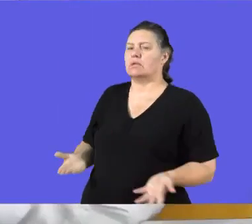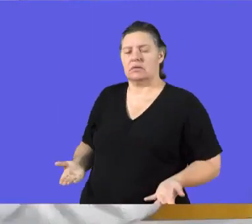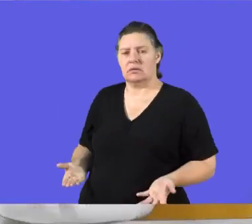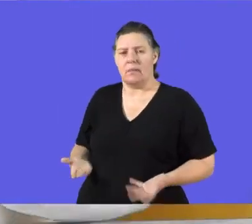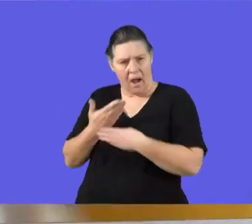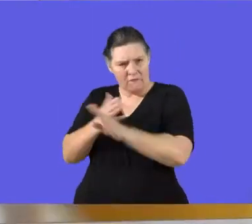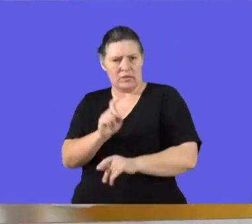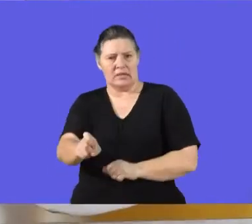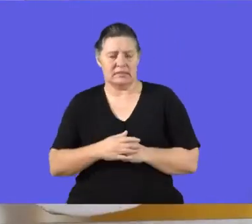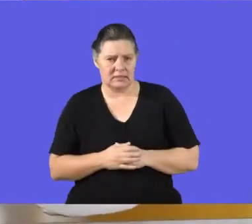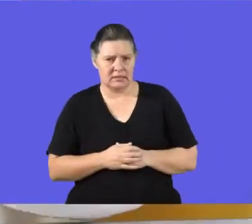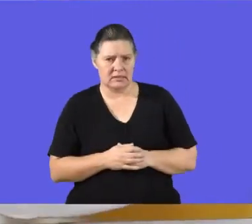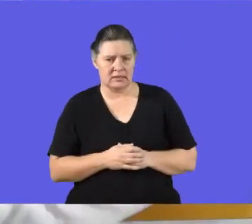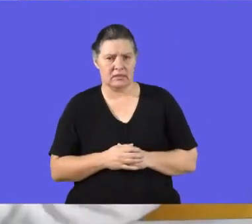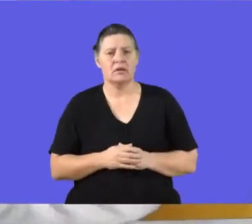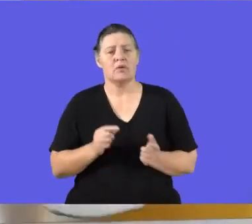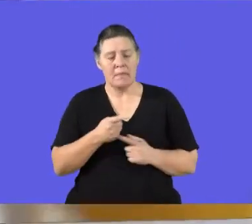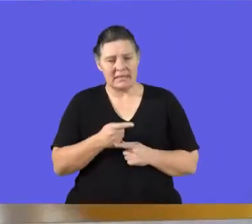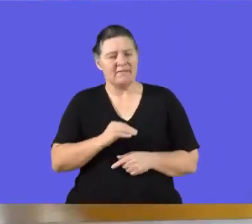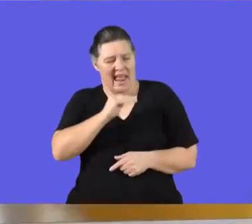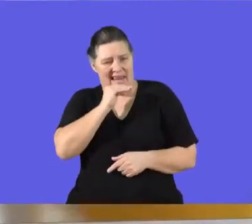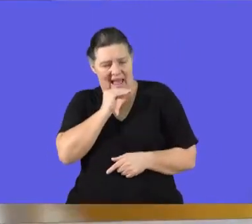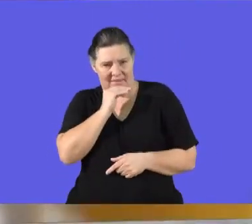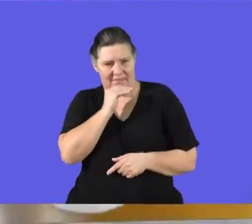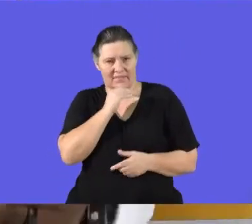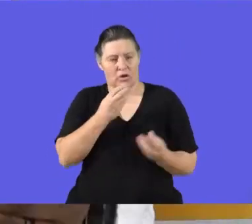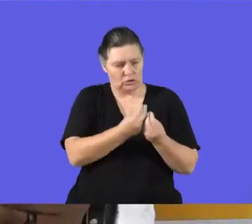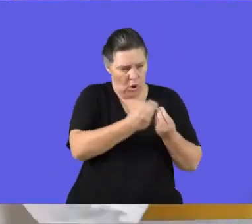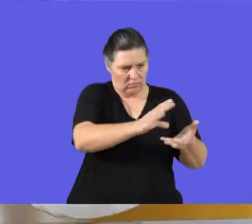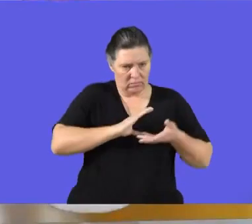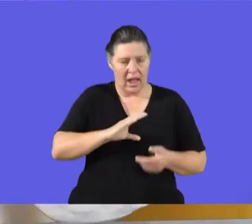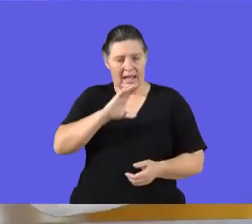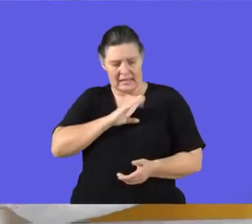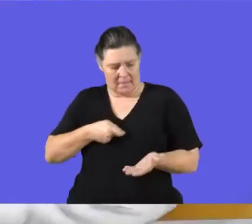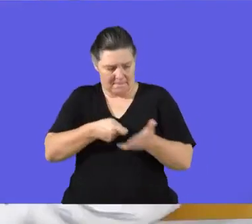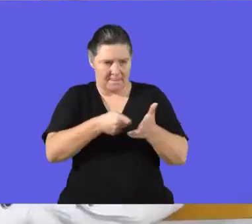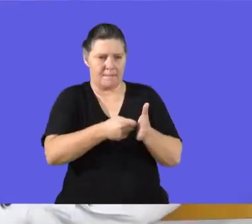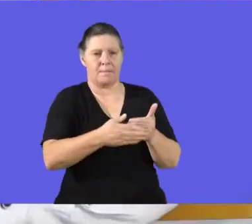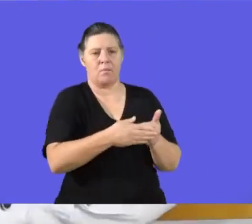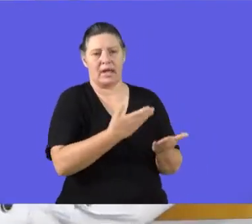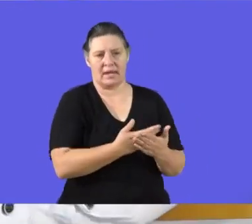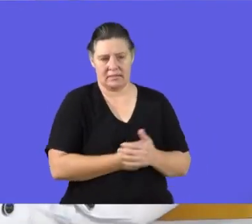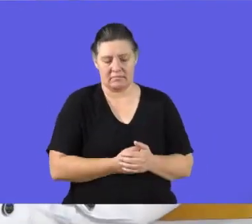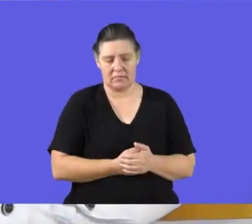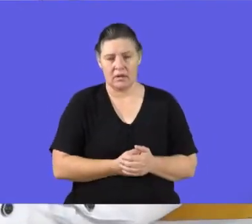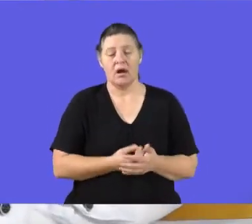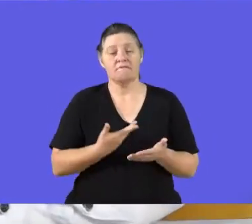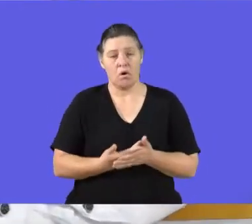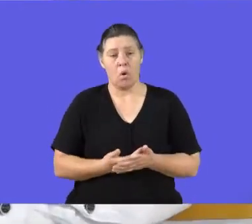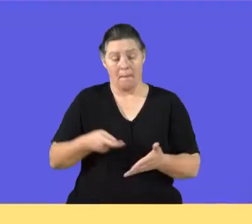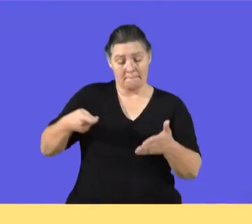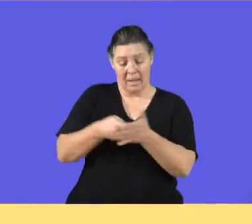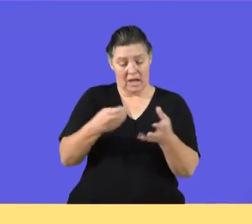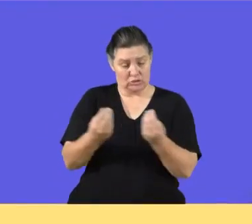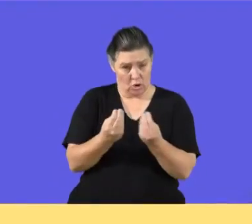thing. That must be avoided. So stock control will enable us to meet our customers' demand.